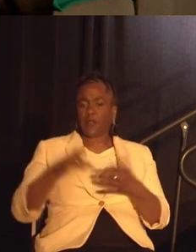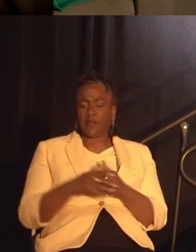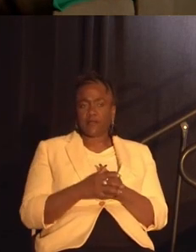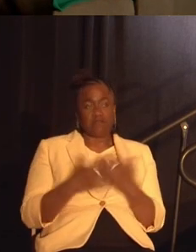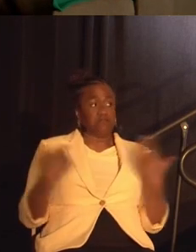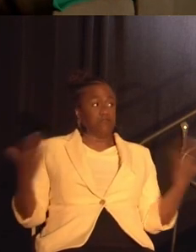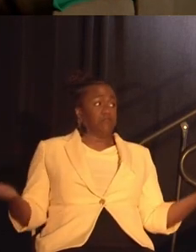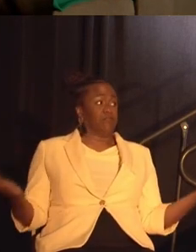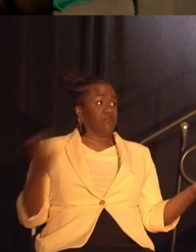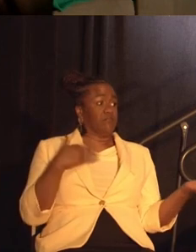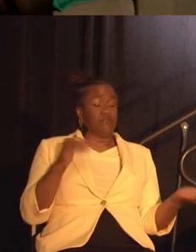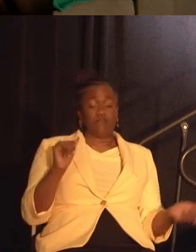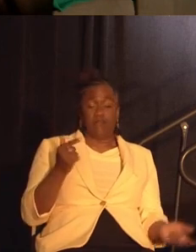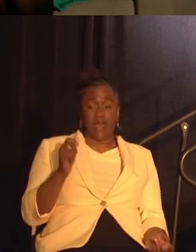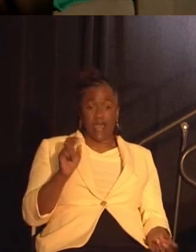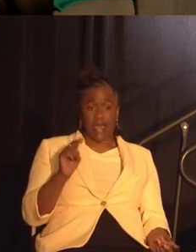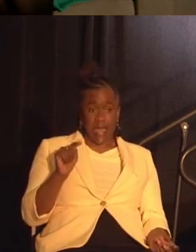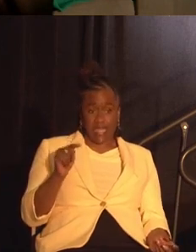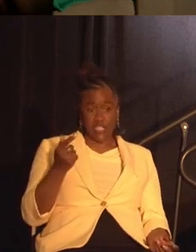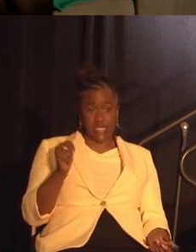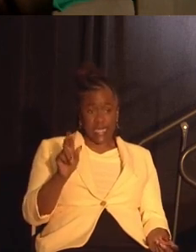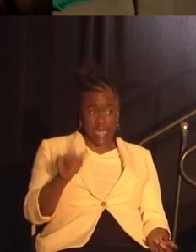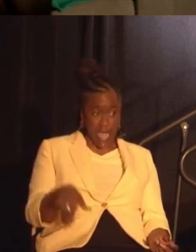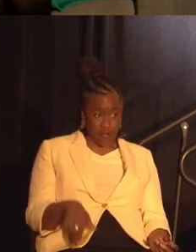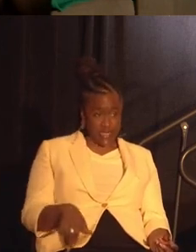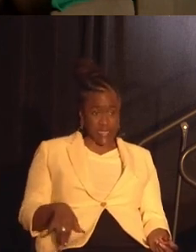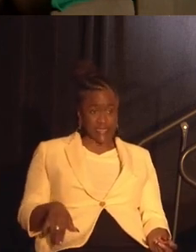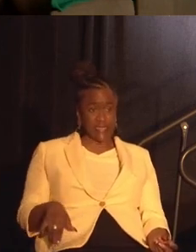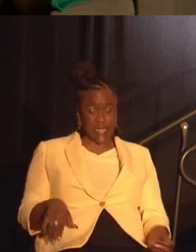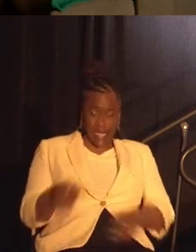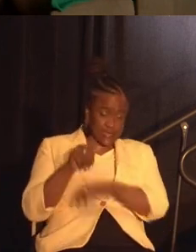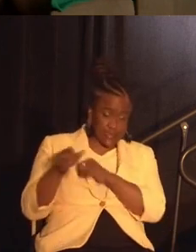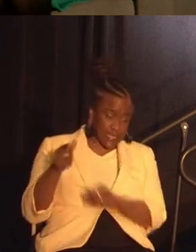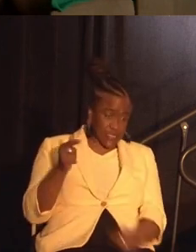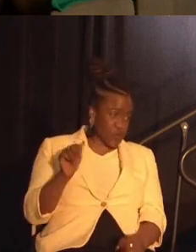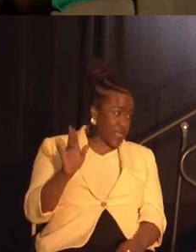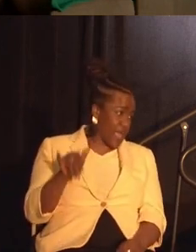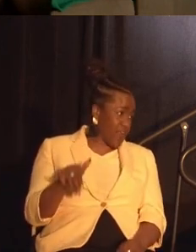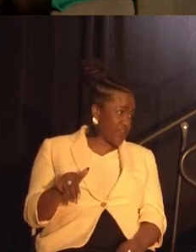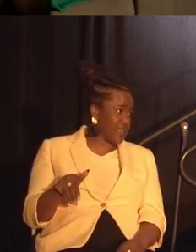I don't know. I love my agent, Gary. I send Gary stuff.